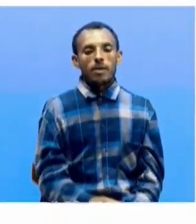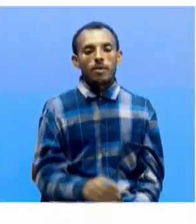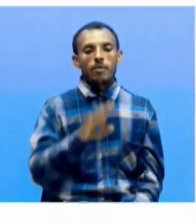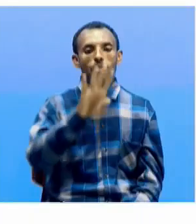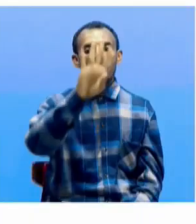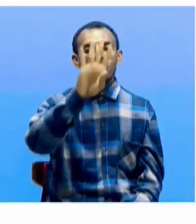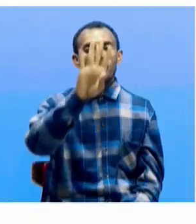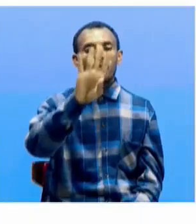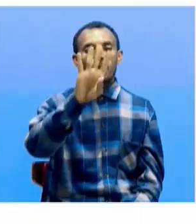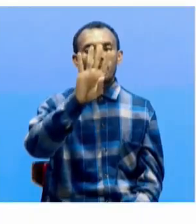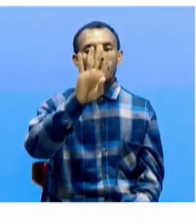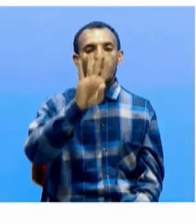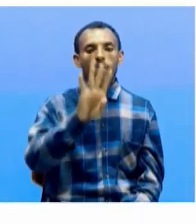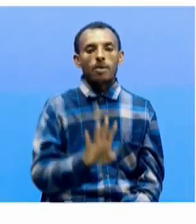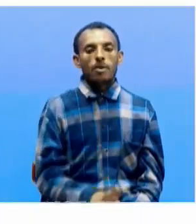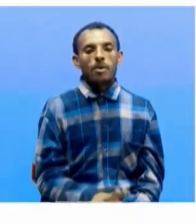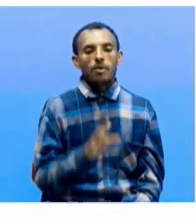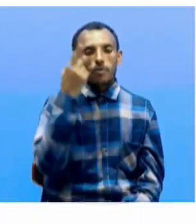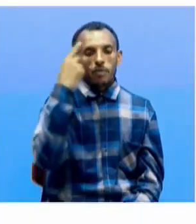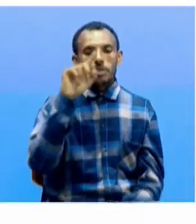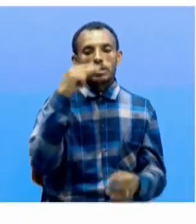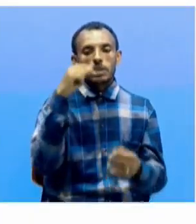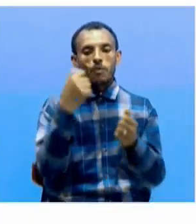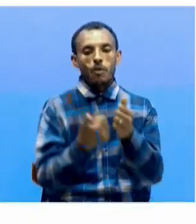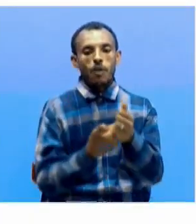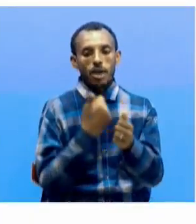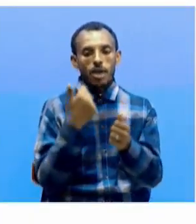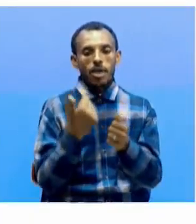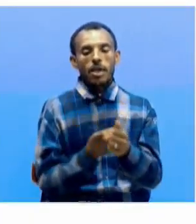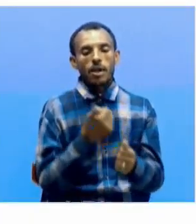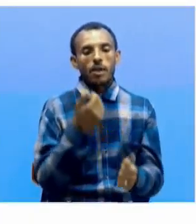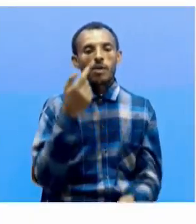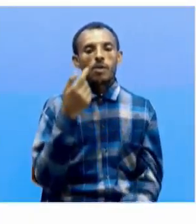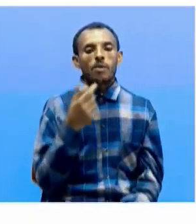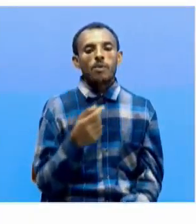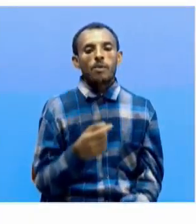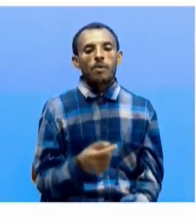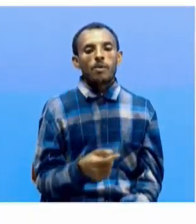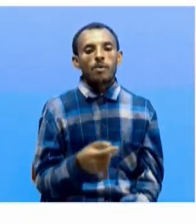For the following